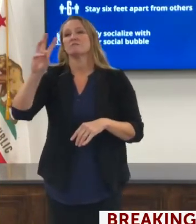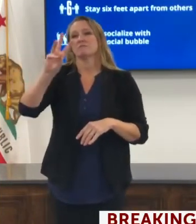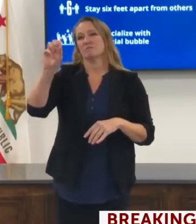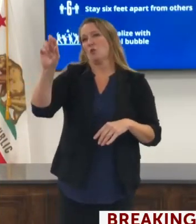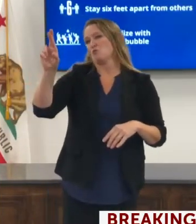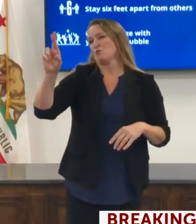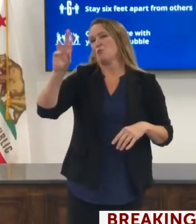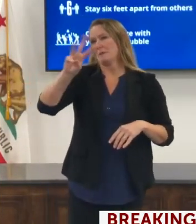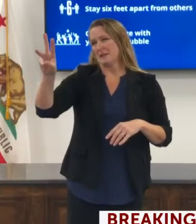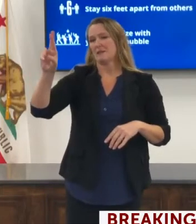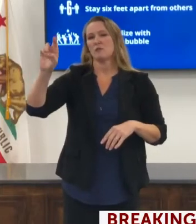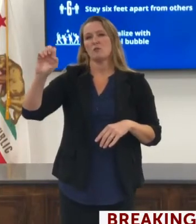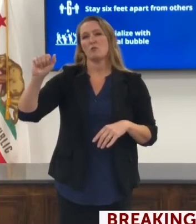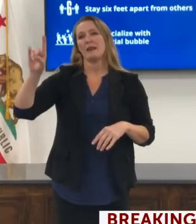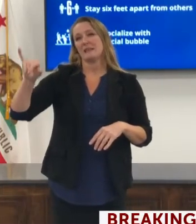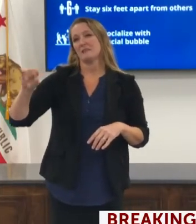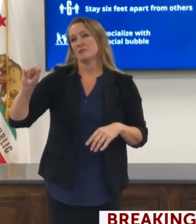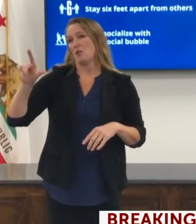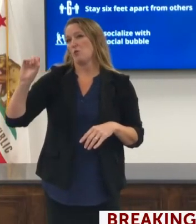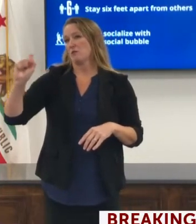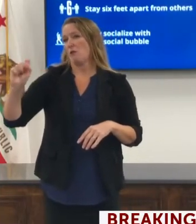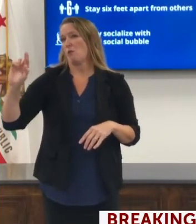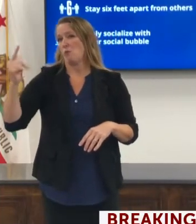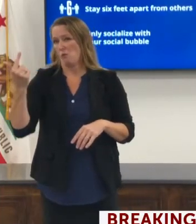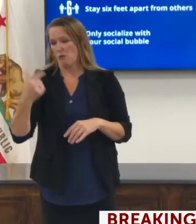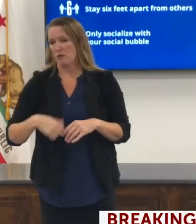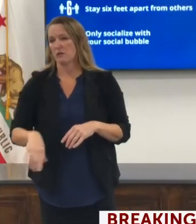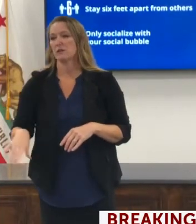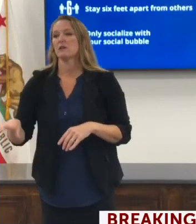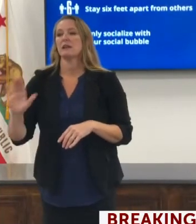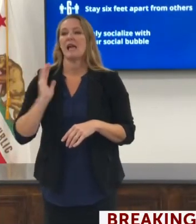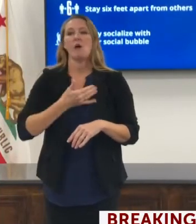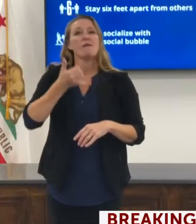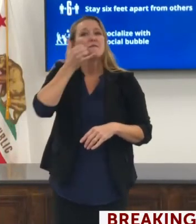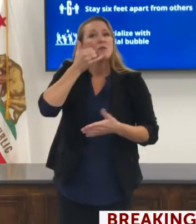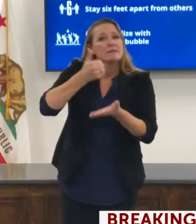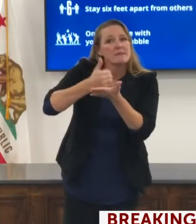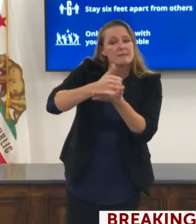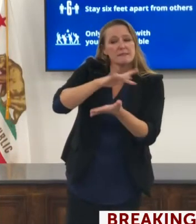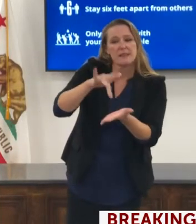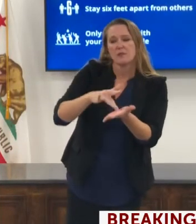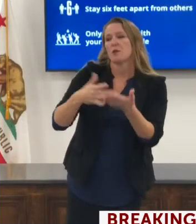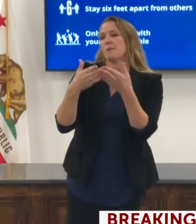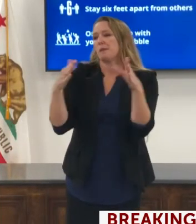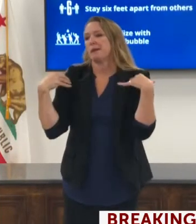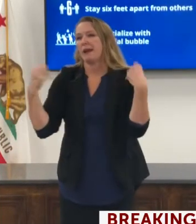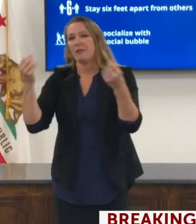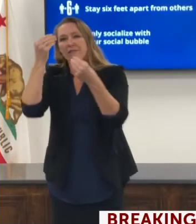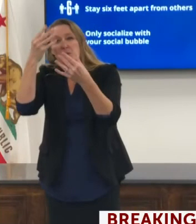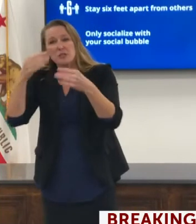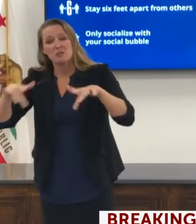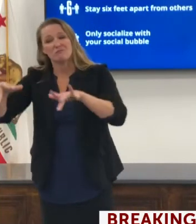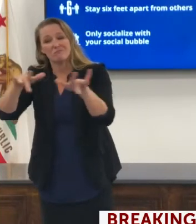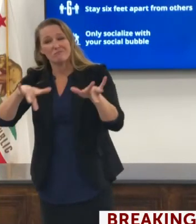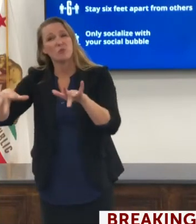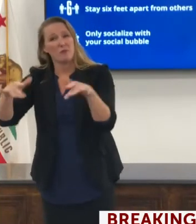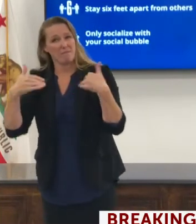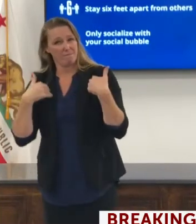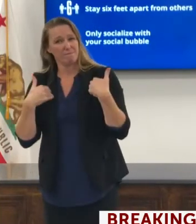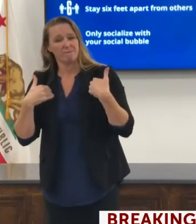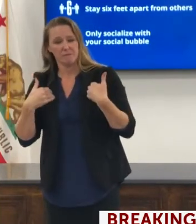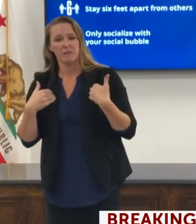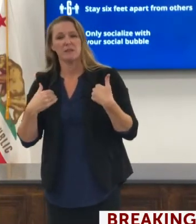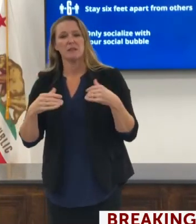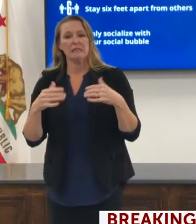on readyslow.org and from our phone assistance center and our public health information line. We continue to